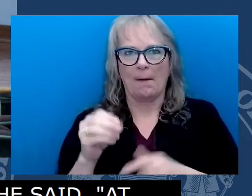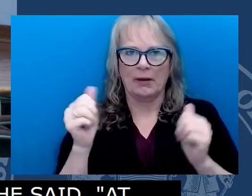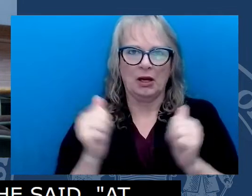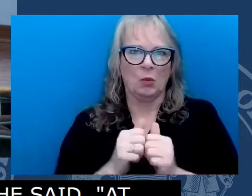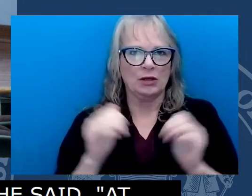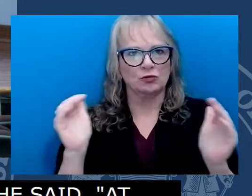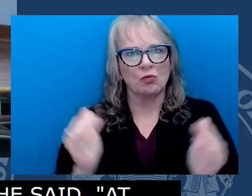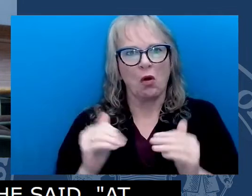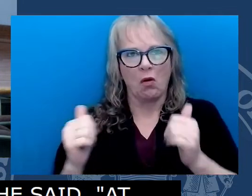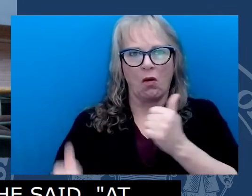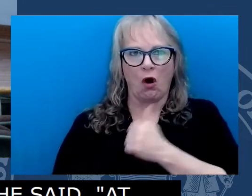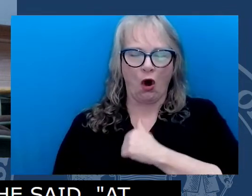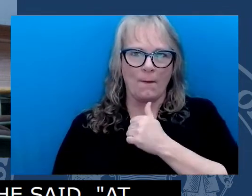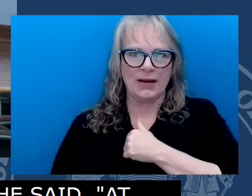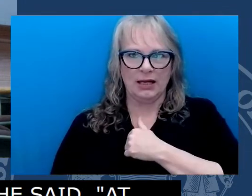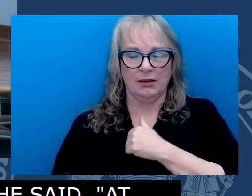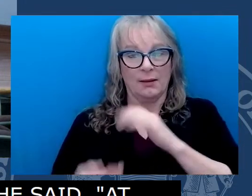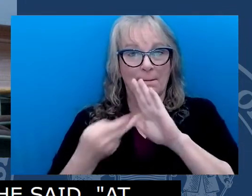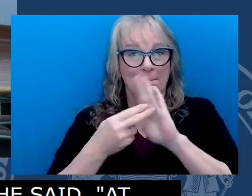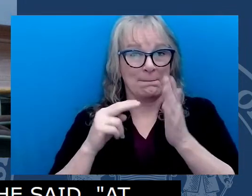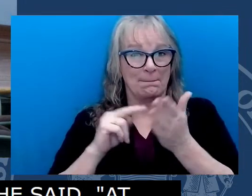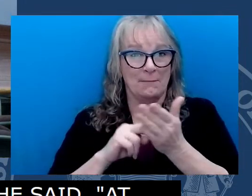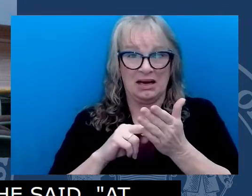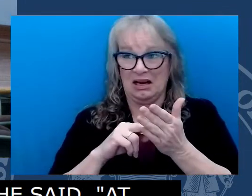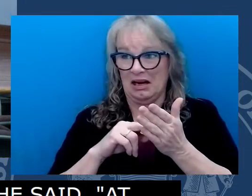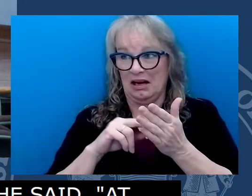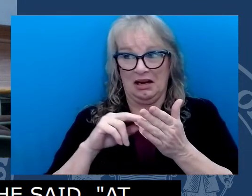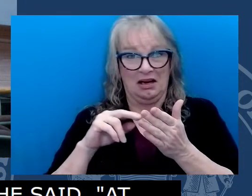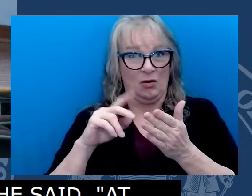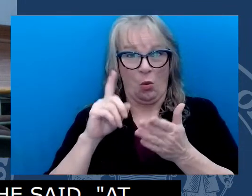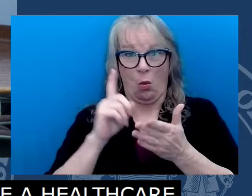army, meaning that the only thing that was growing